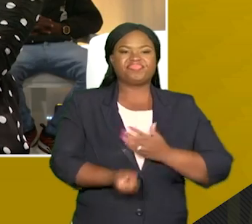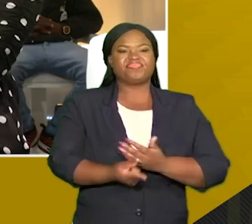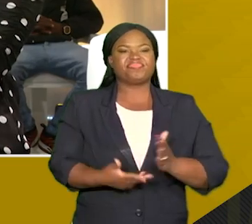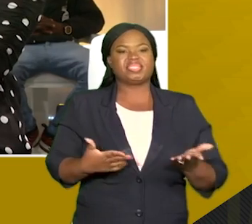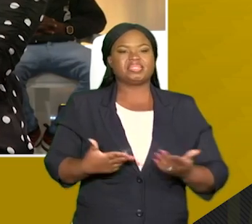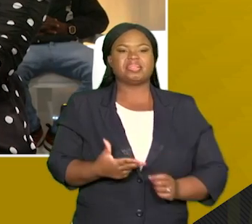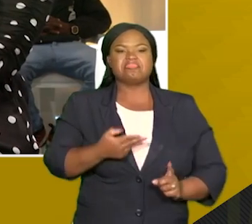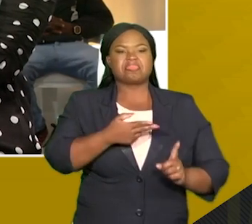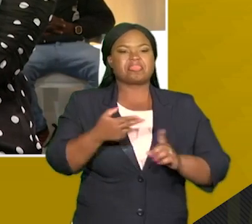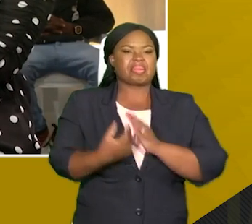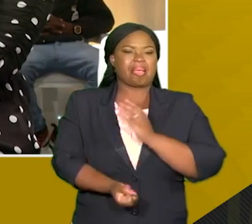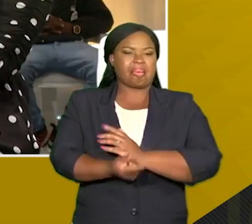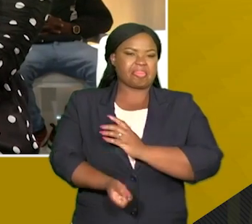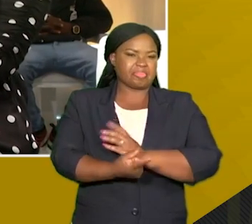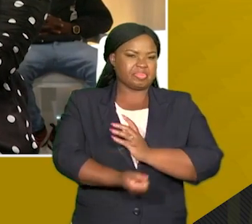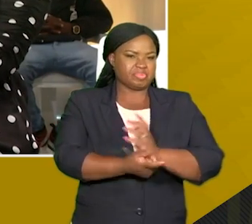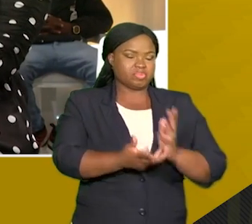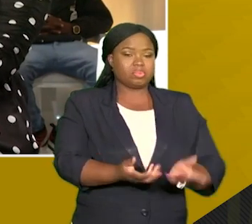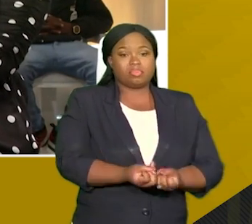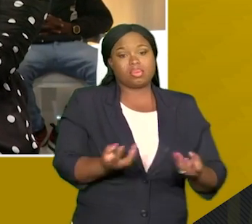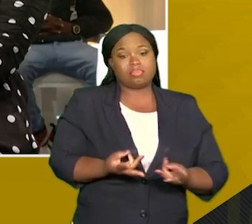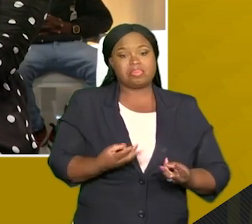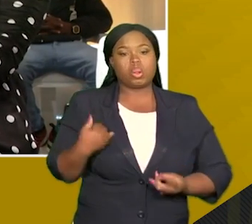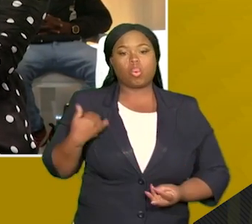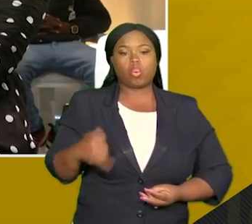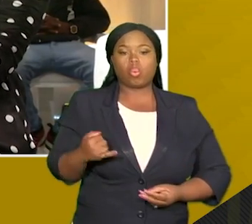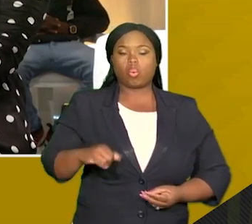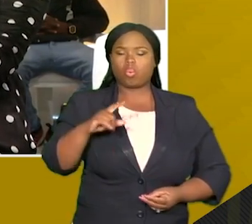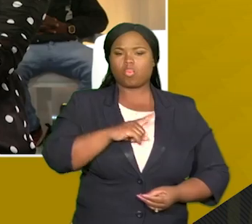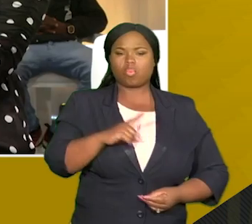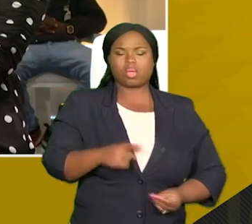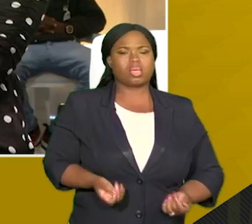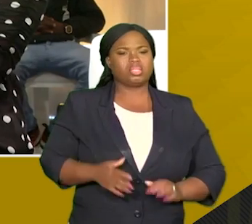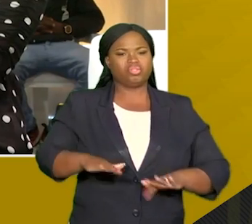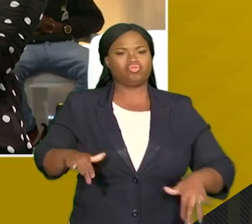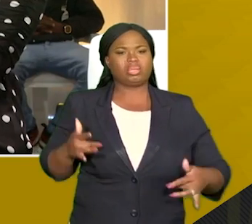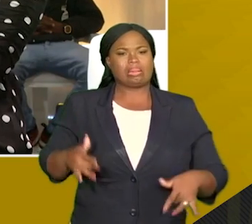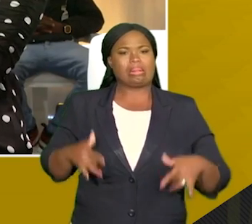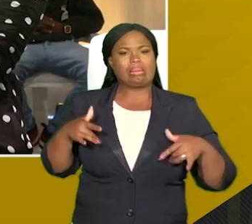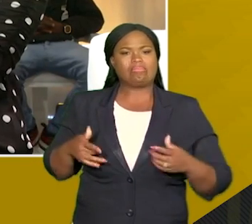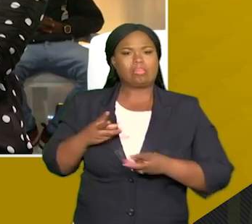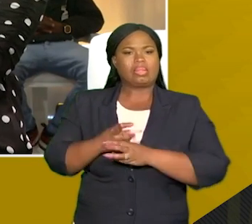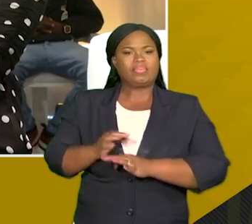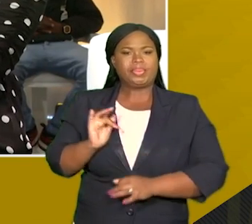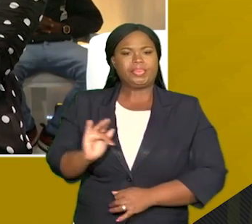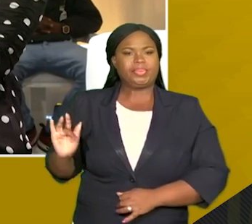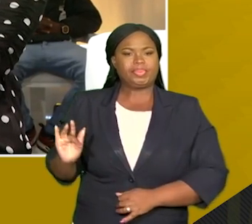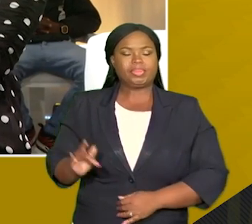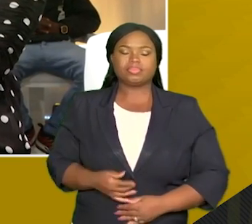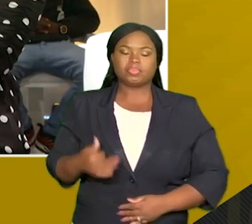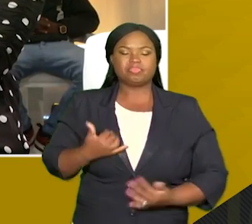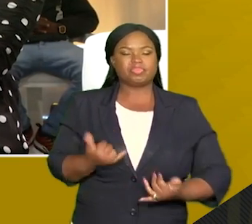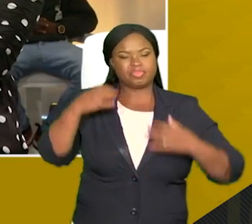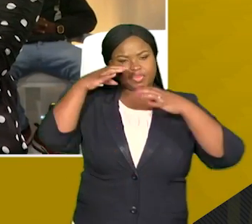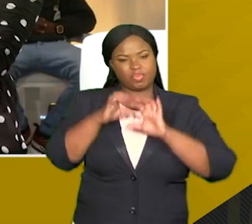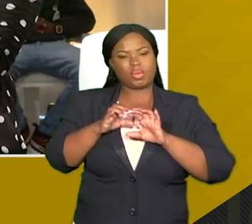nje islanga la lene and abantu abaning gubakshung after sexale abazo abantu anage move. You're not to see Pega Kulugan and just to find out what is